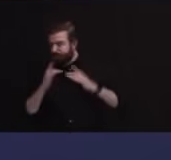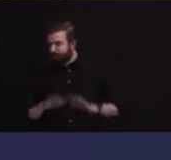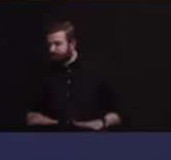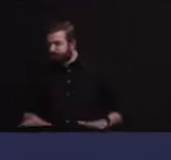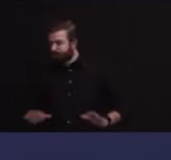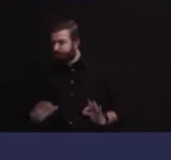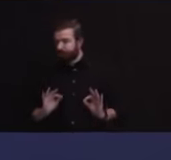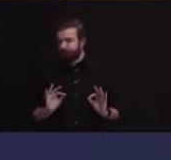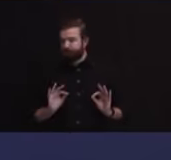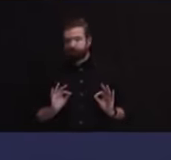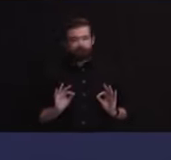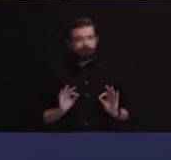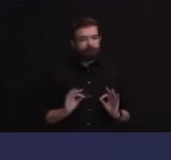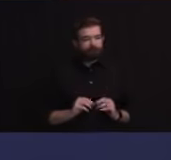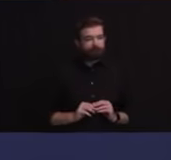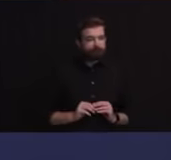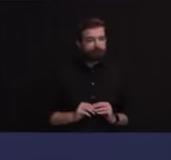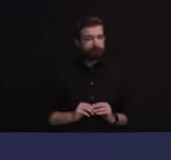So again,